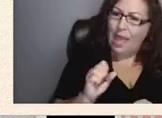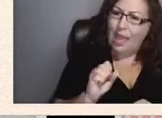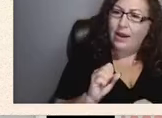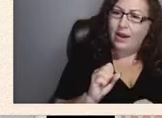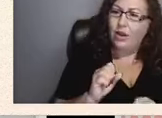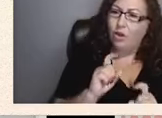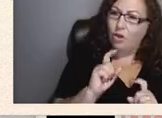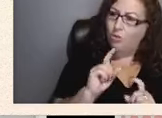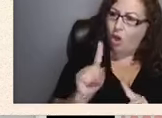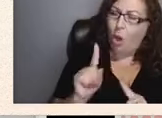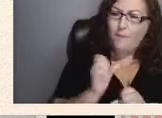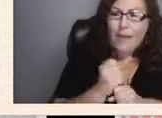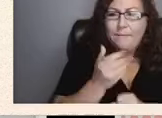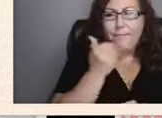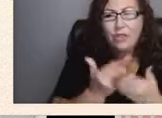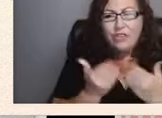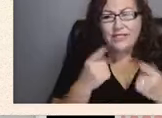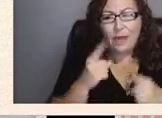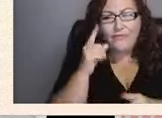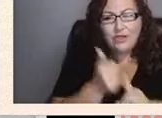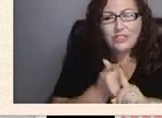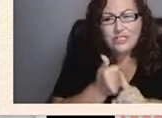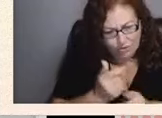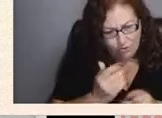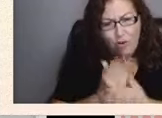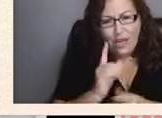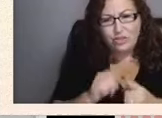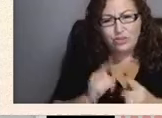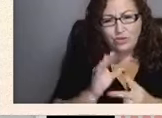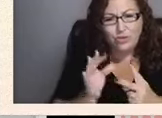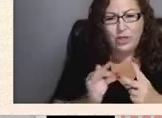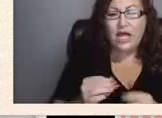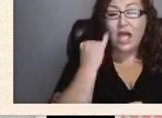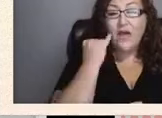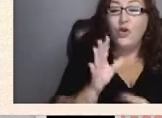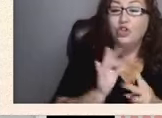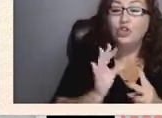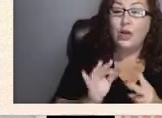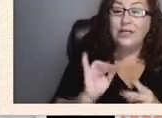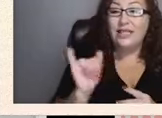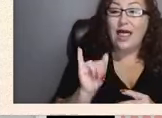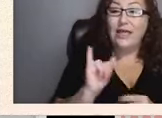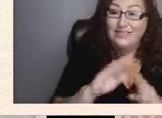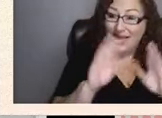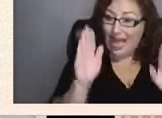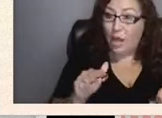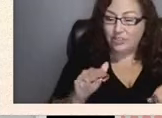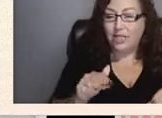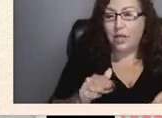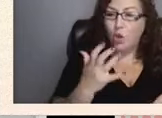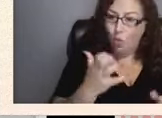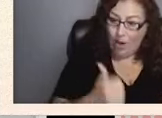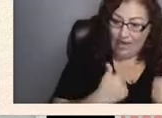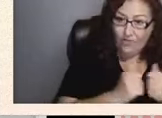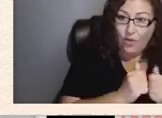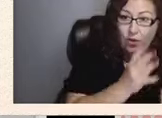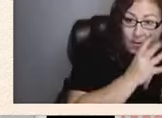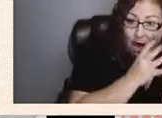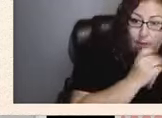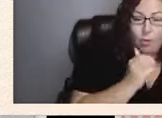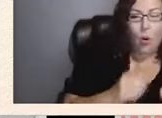yourselves. Right to true choice. If your choice is, like in housing, is live with your mom or live in a group